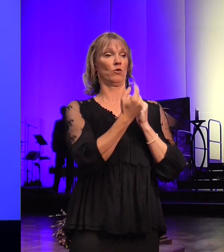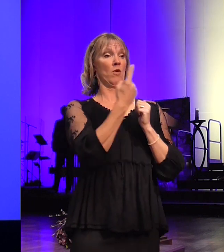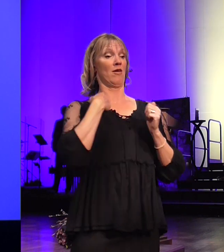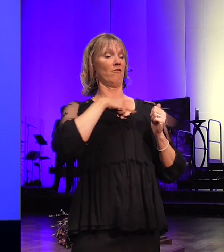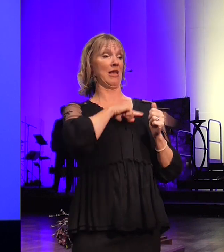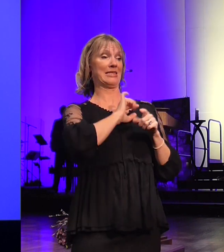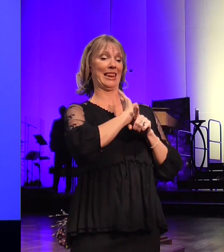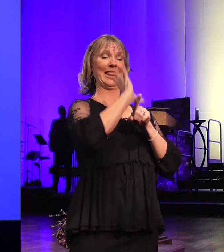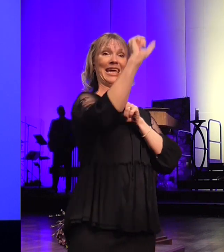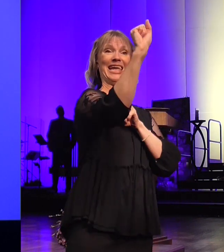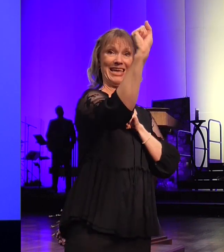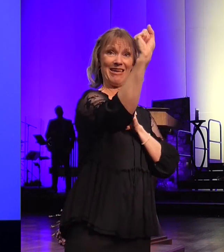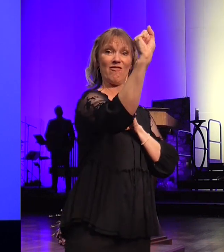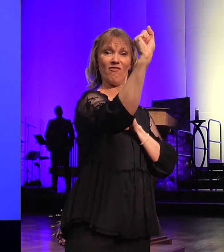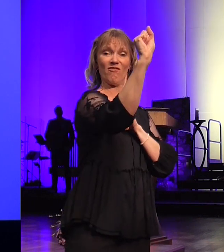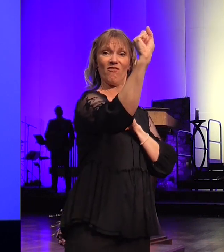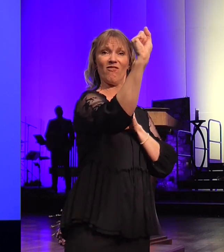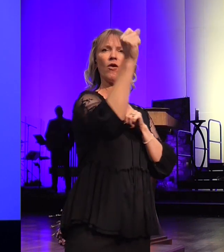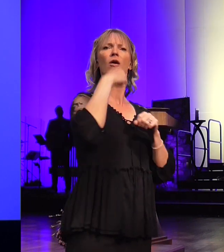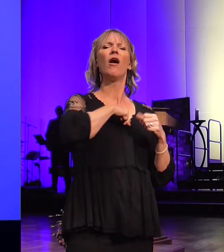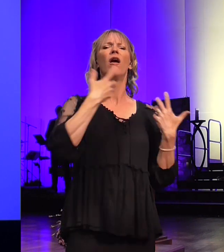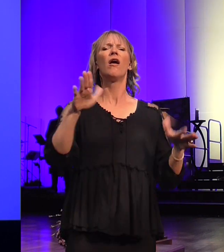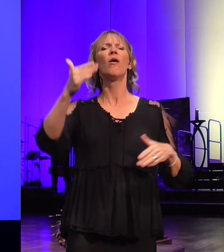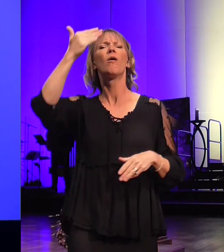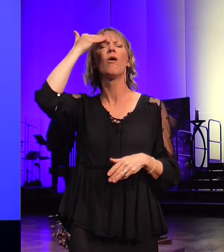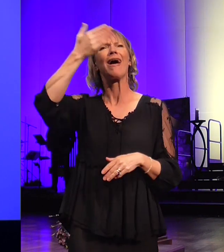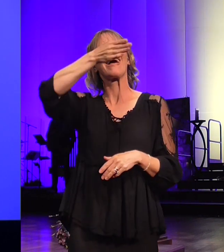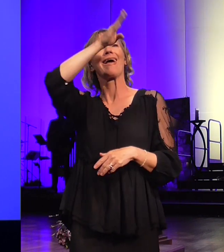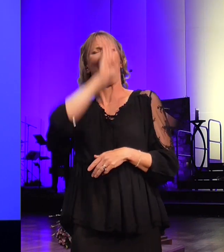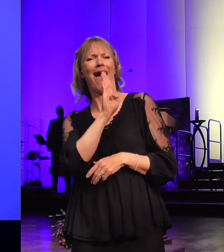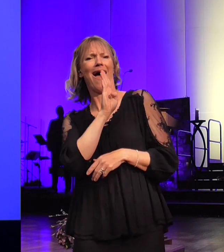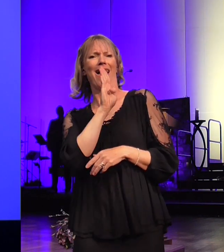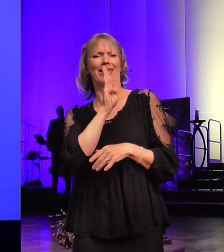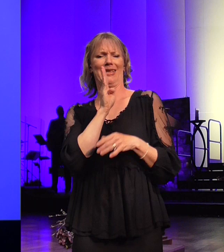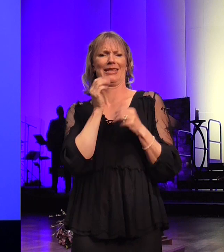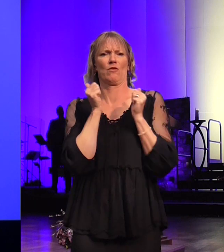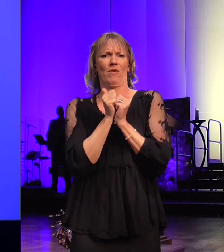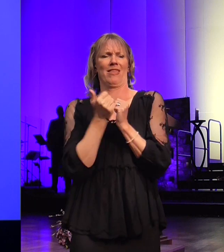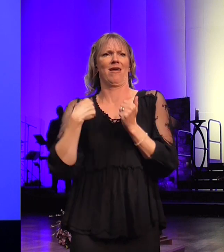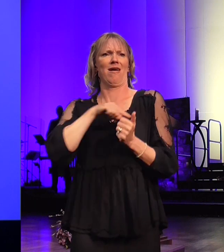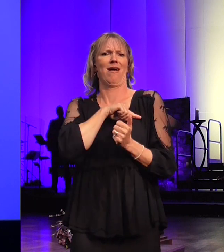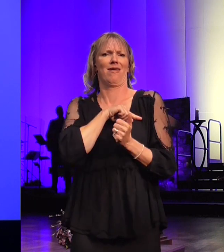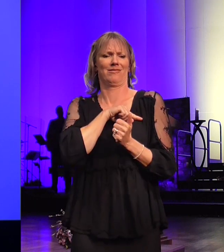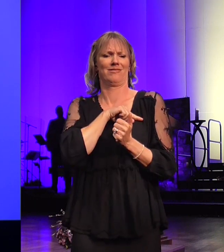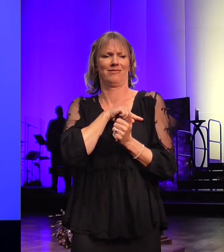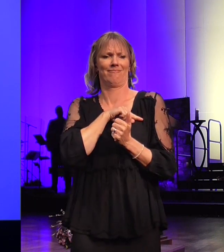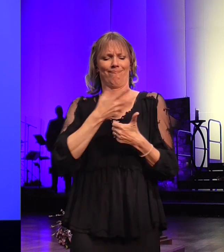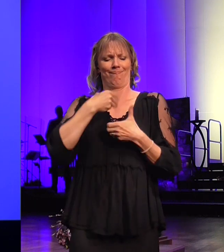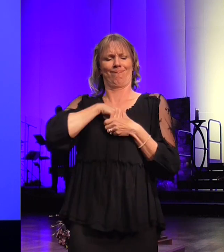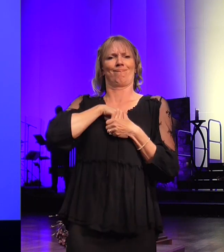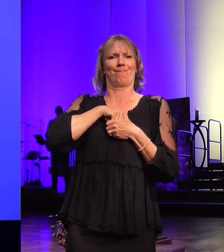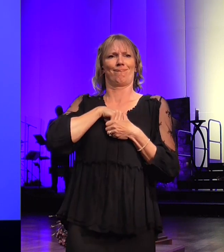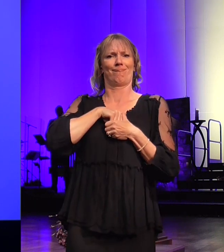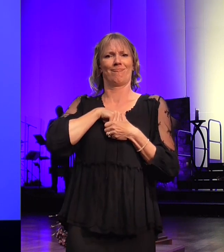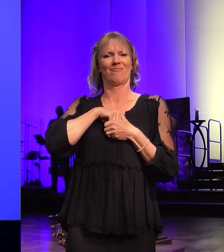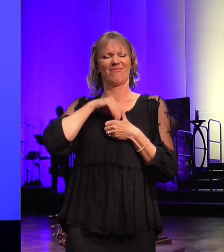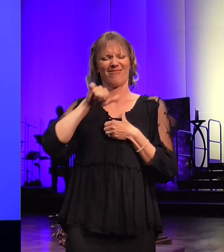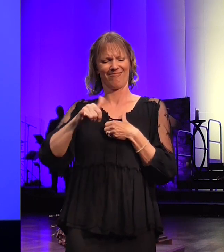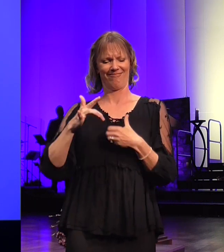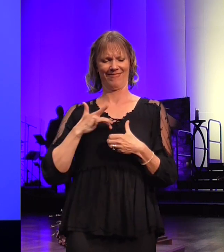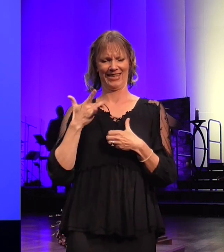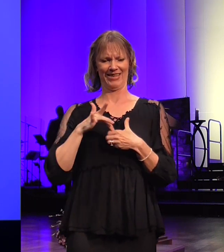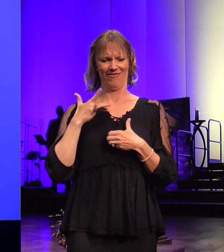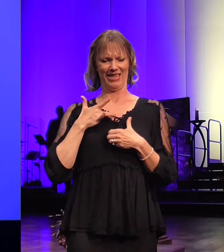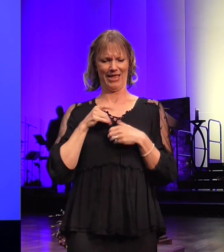us leave this place, we know God is with us, and we take that feeling